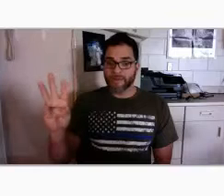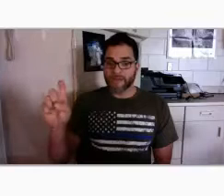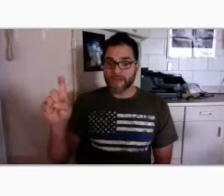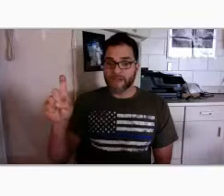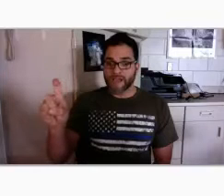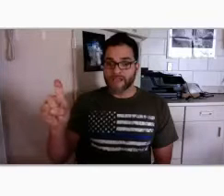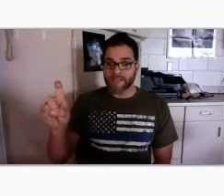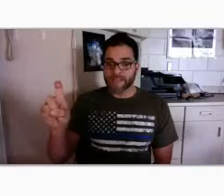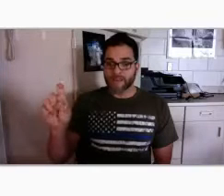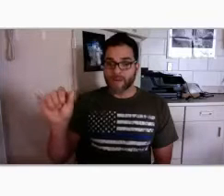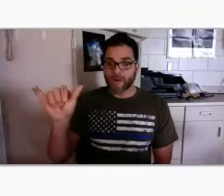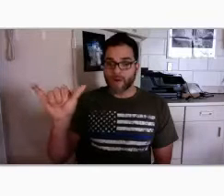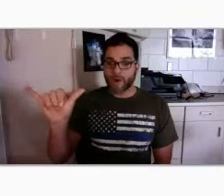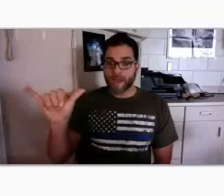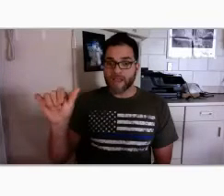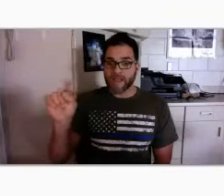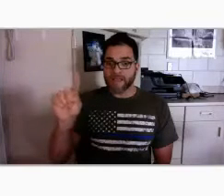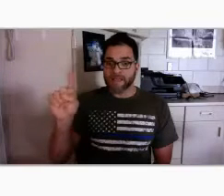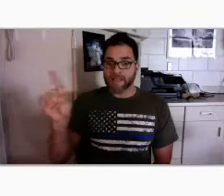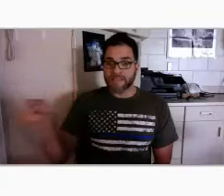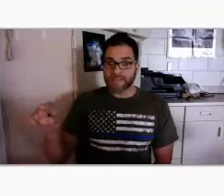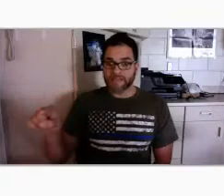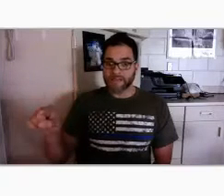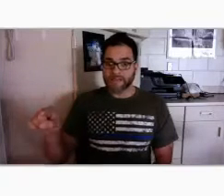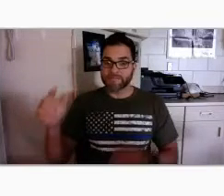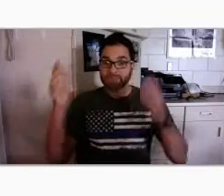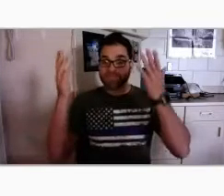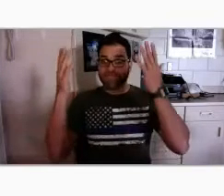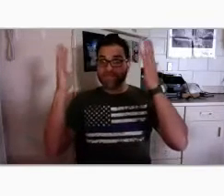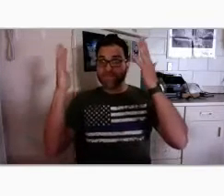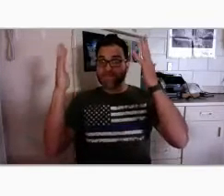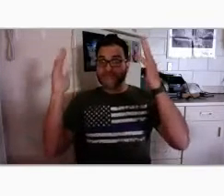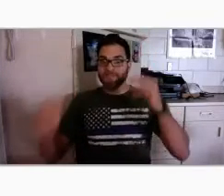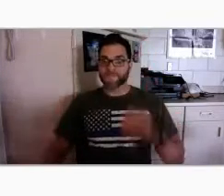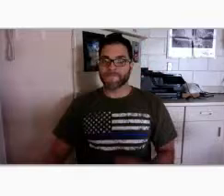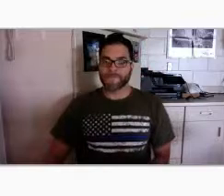W, X, Y, Z.